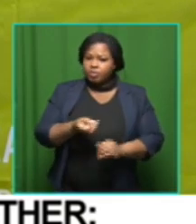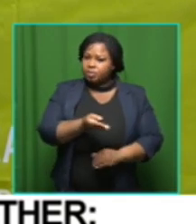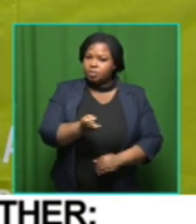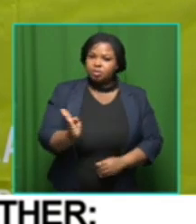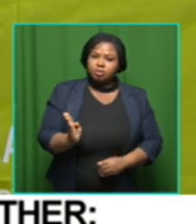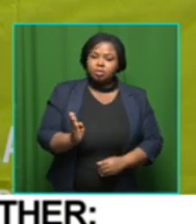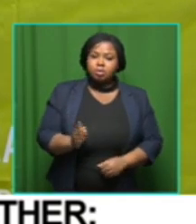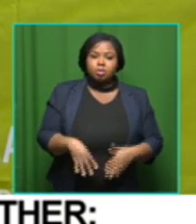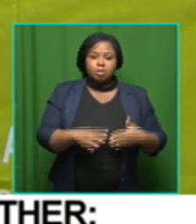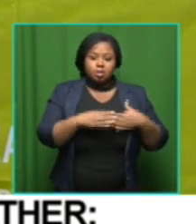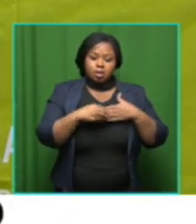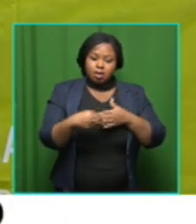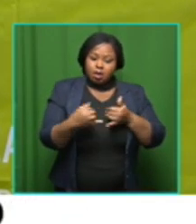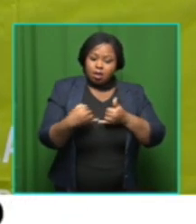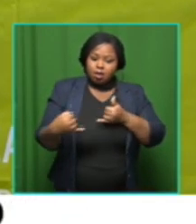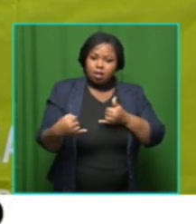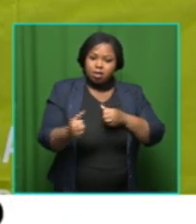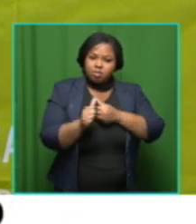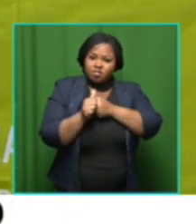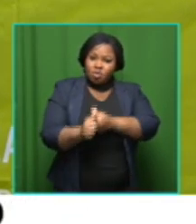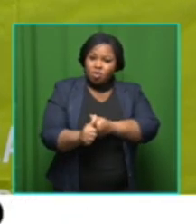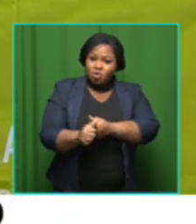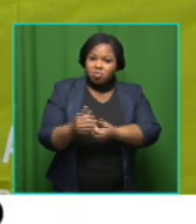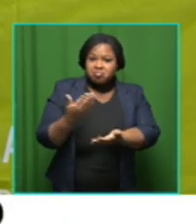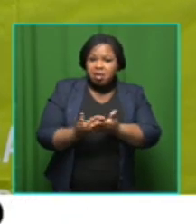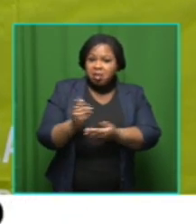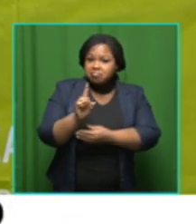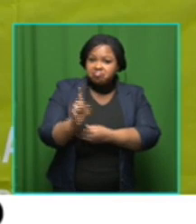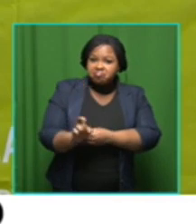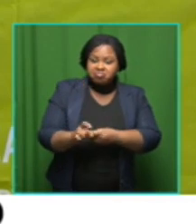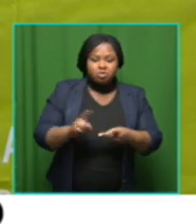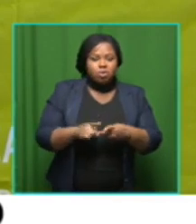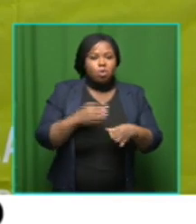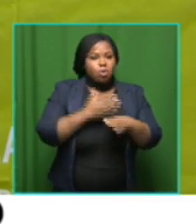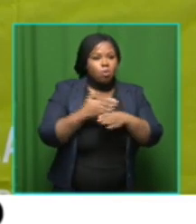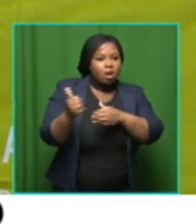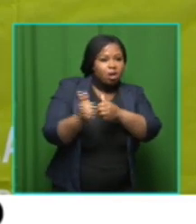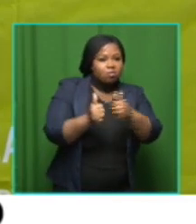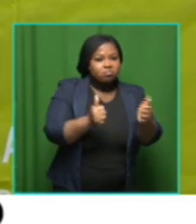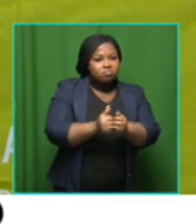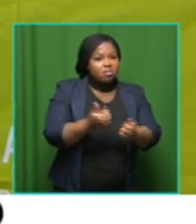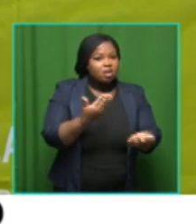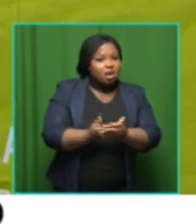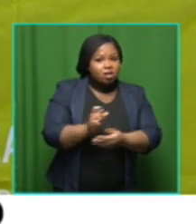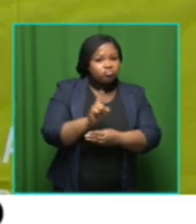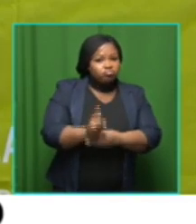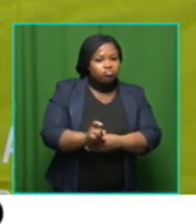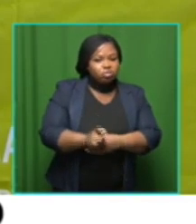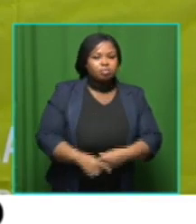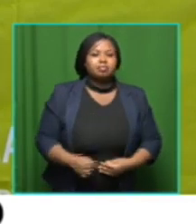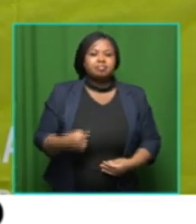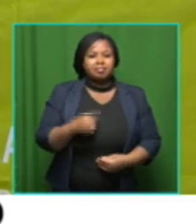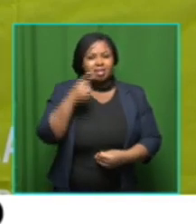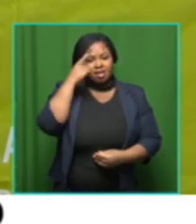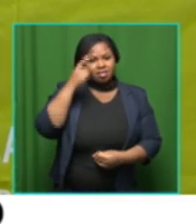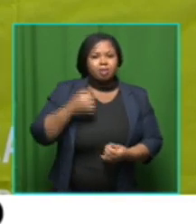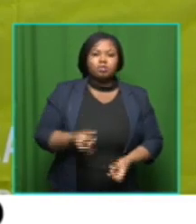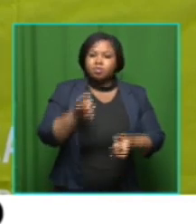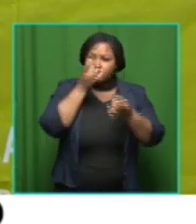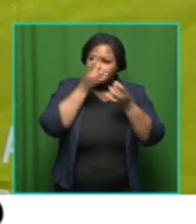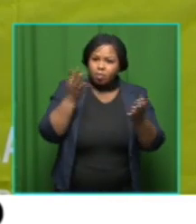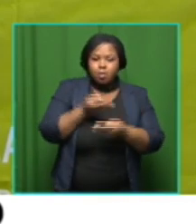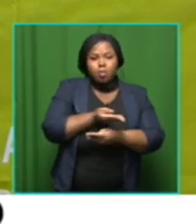the guidelines, whether we can work together, whether we can be focused in dealing with this issue. And I think, therefore, the message that goes to